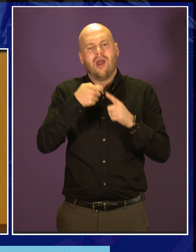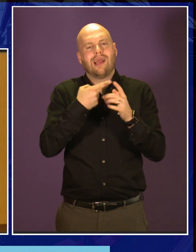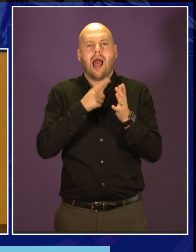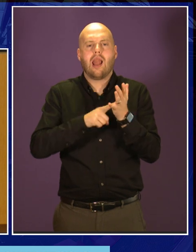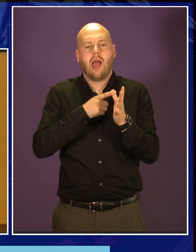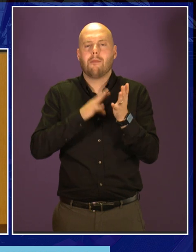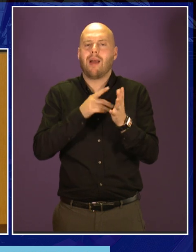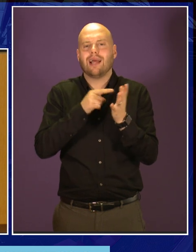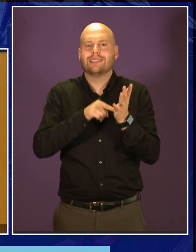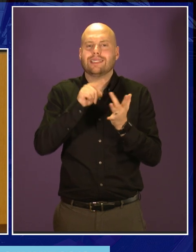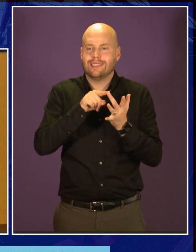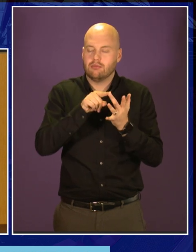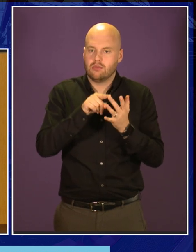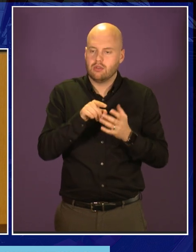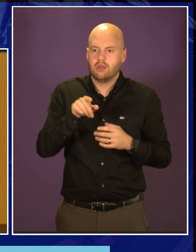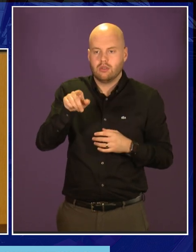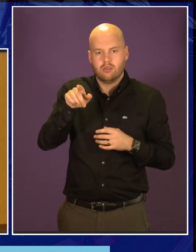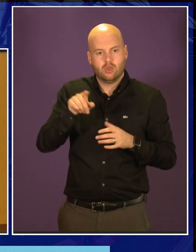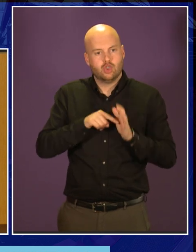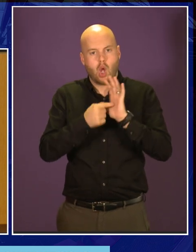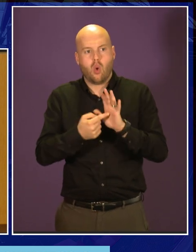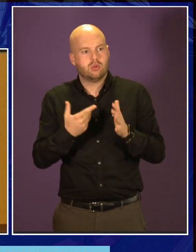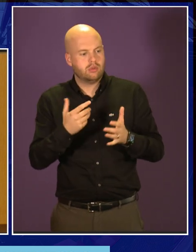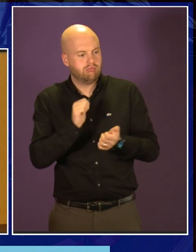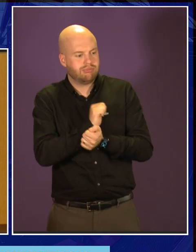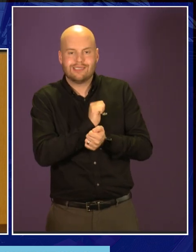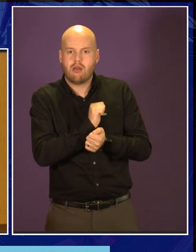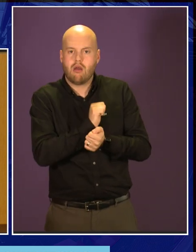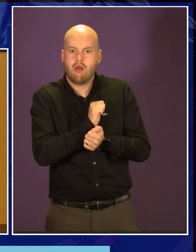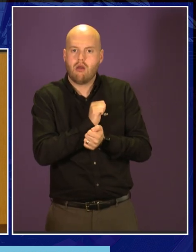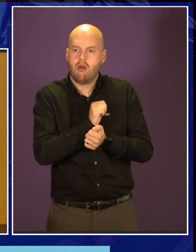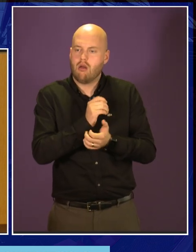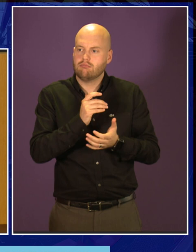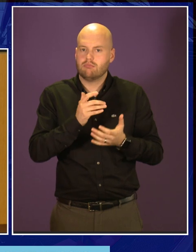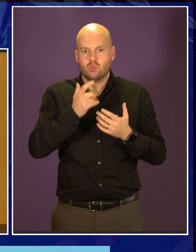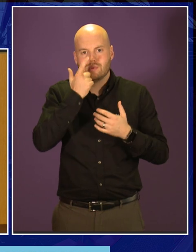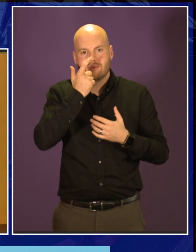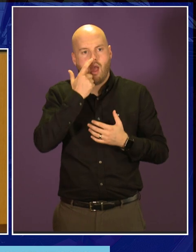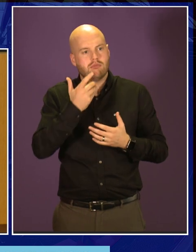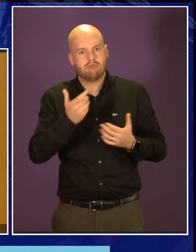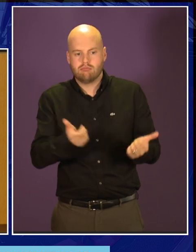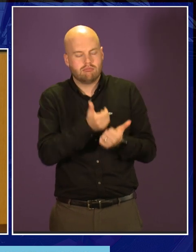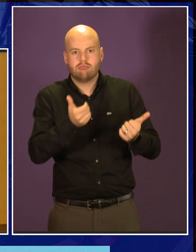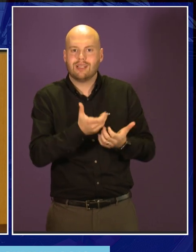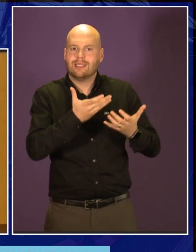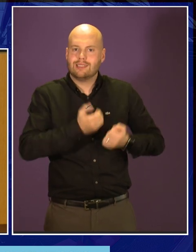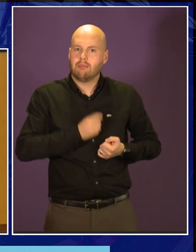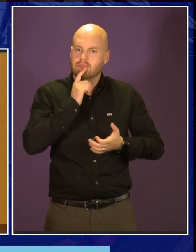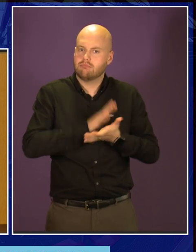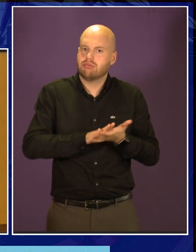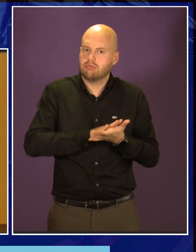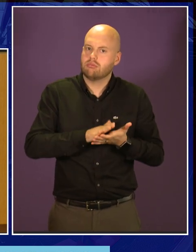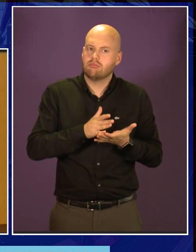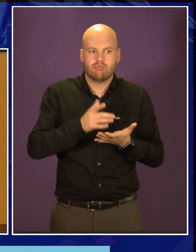considers questions of guilt and forgiveness. So interconnectedness, I think, is still key to reconciliation on both a personal